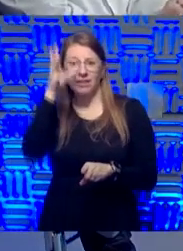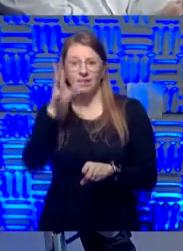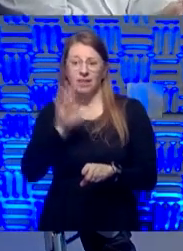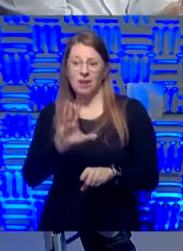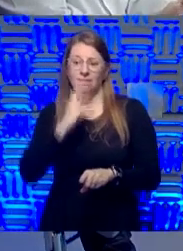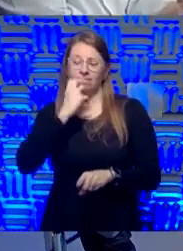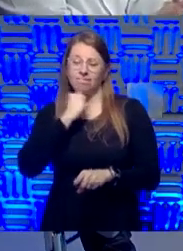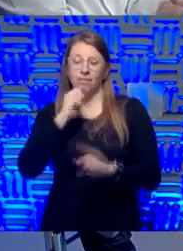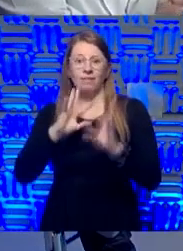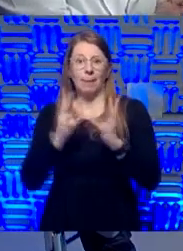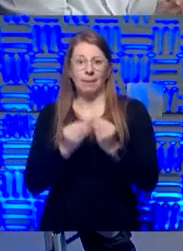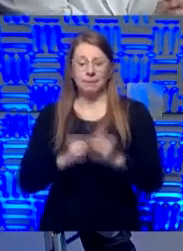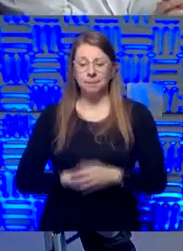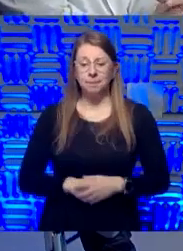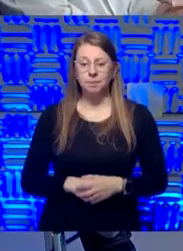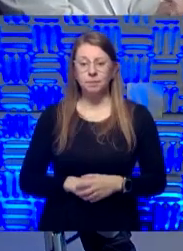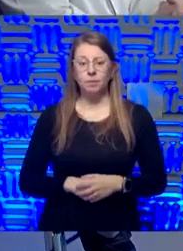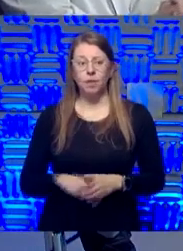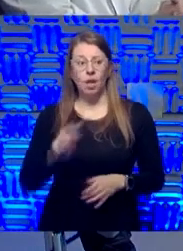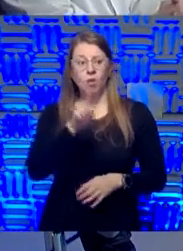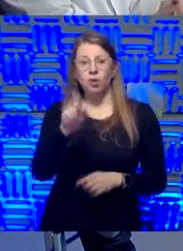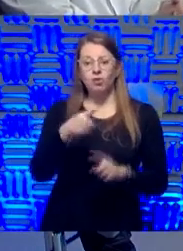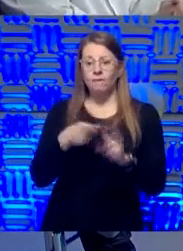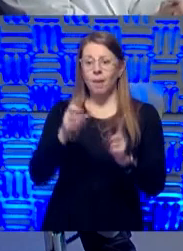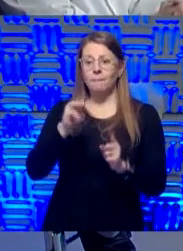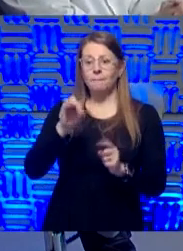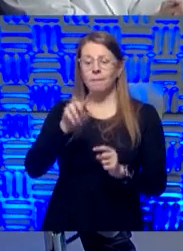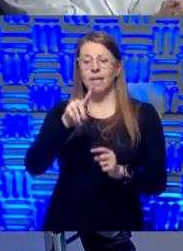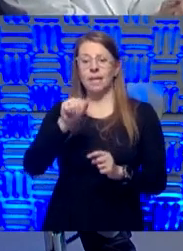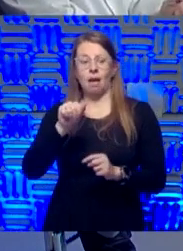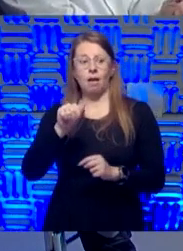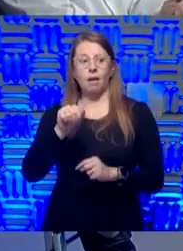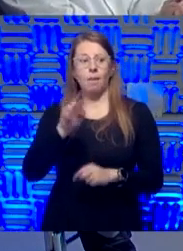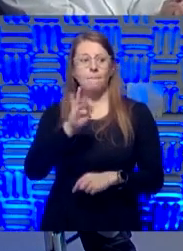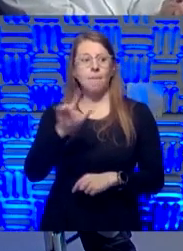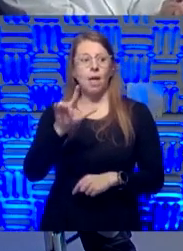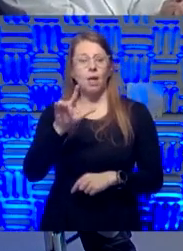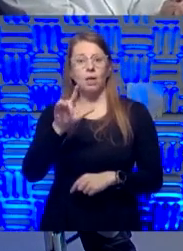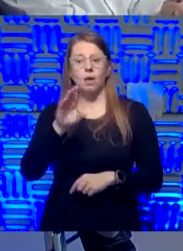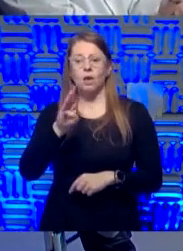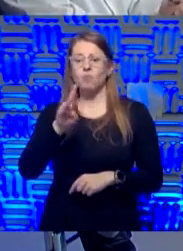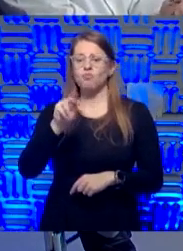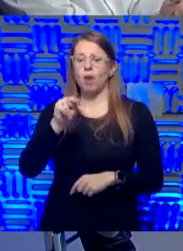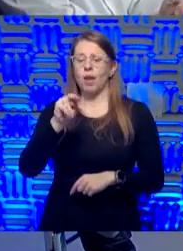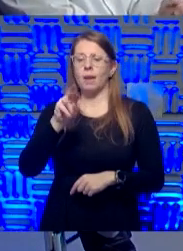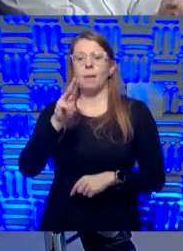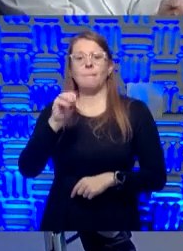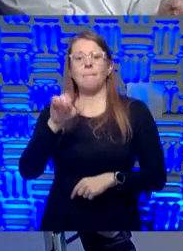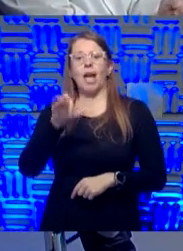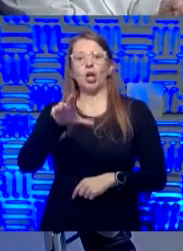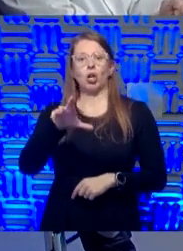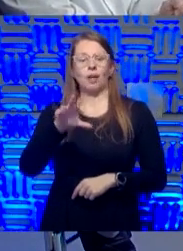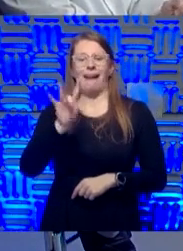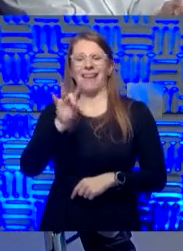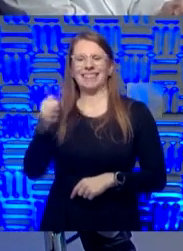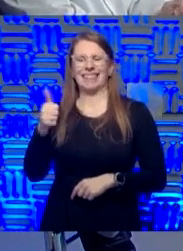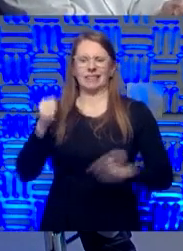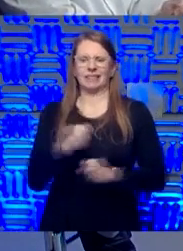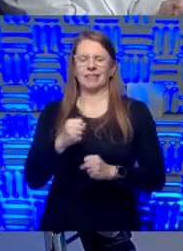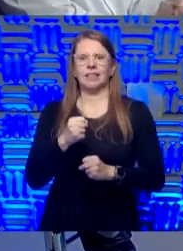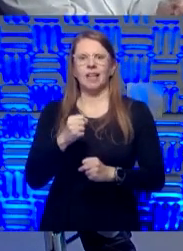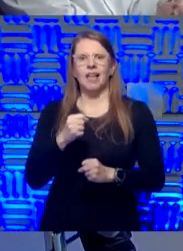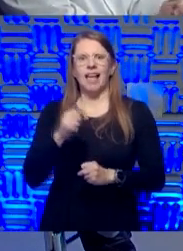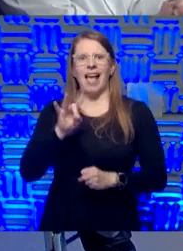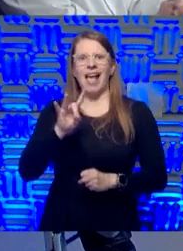important. I do believe we have a question from media now. Bill Brandmeier, who's part of 61 Sports, has a question for us. Bill? 810. I'm sorry, oh my